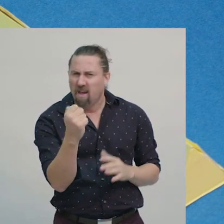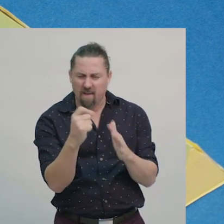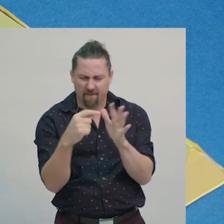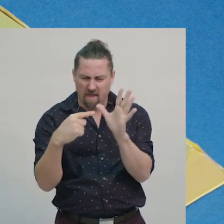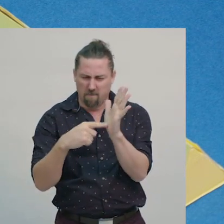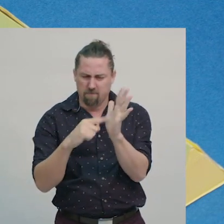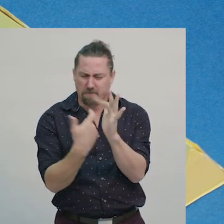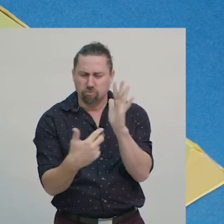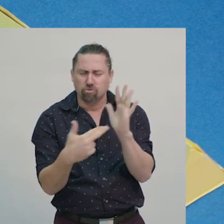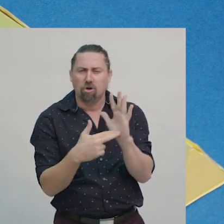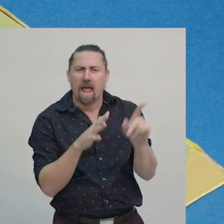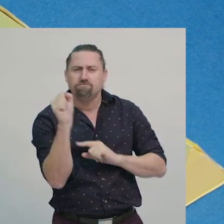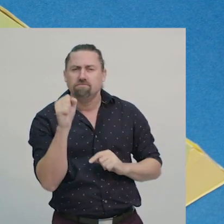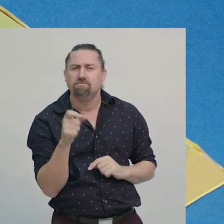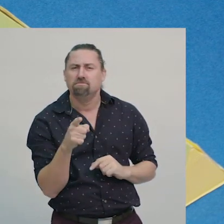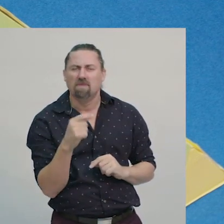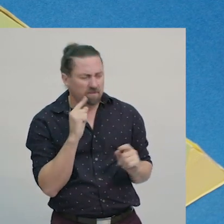pattern?